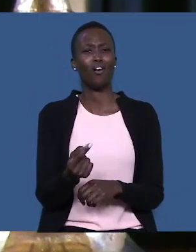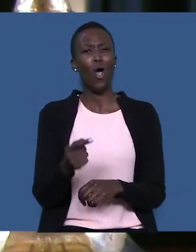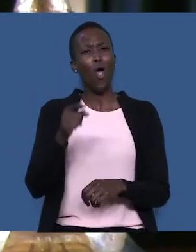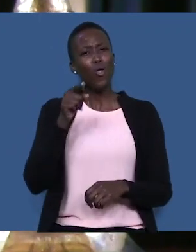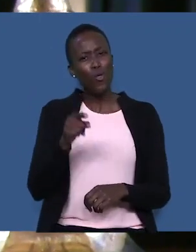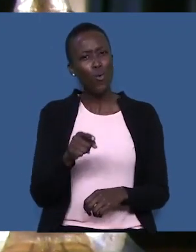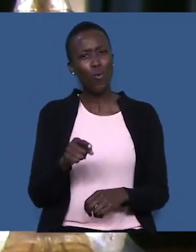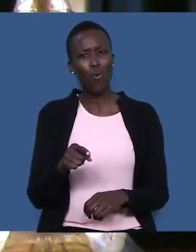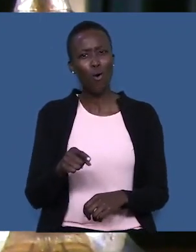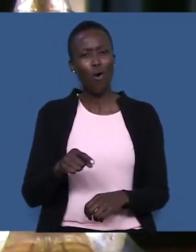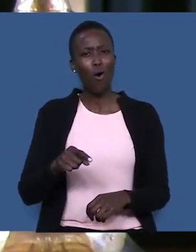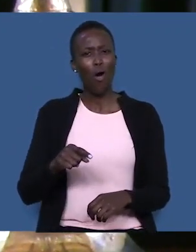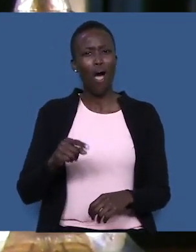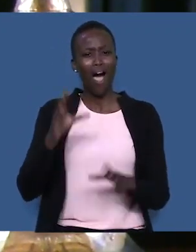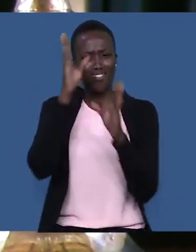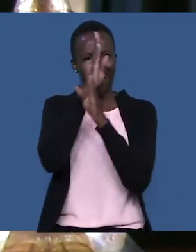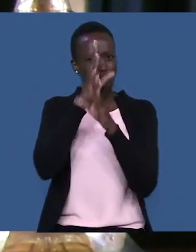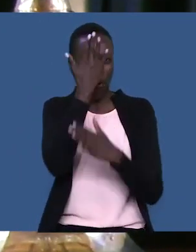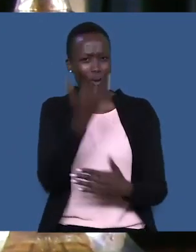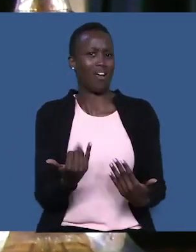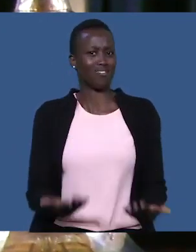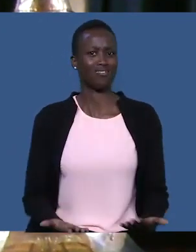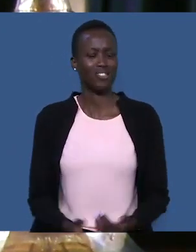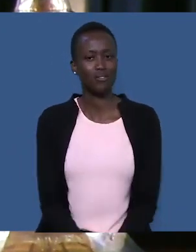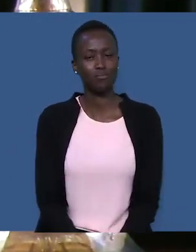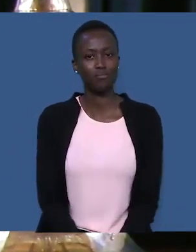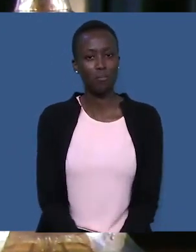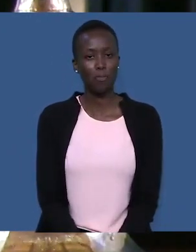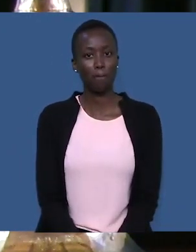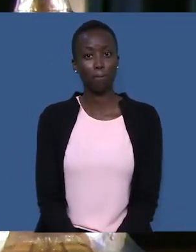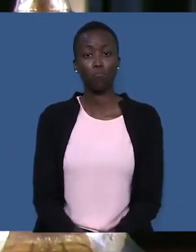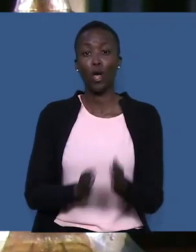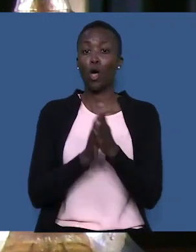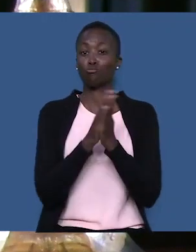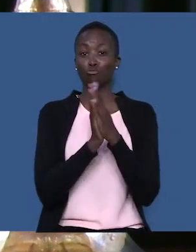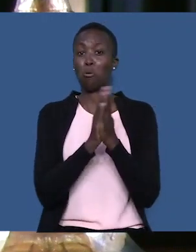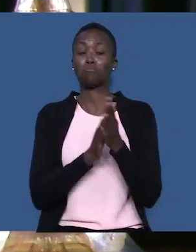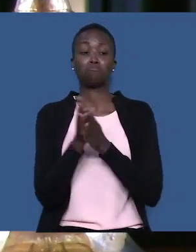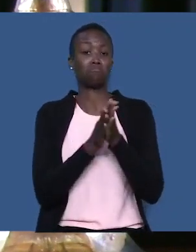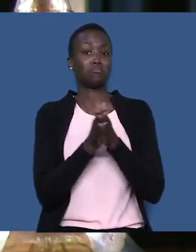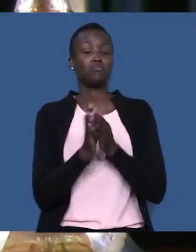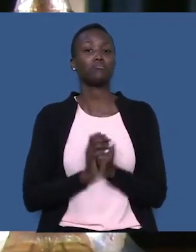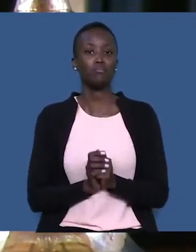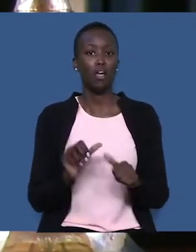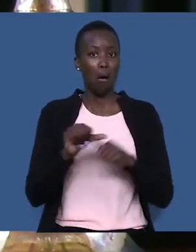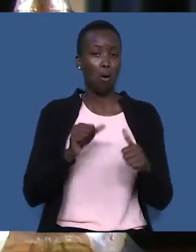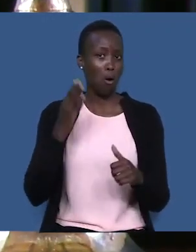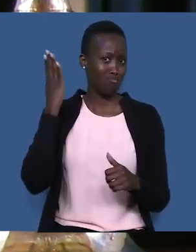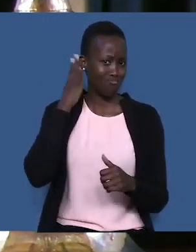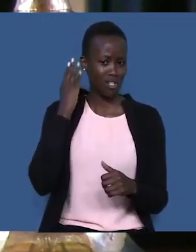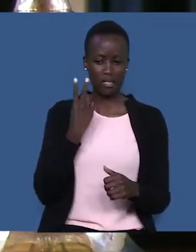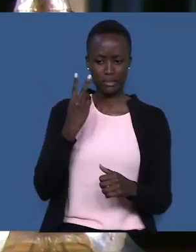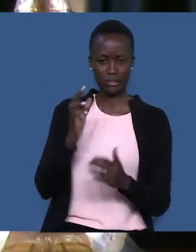you doubt?" Now, it's a very interesting story of Peter actually watching